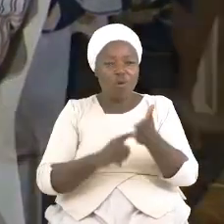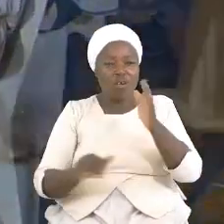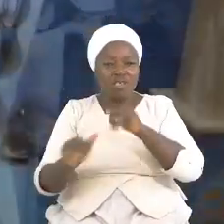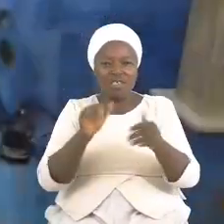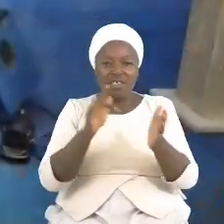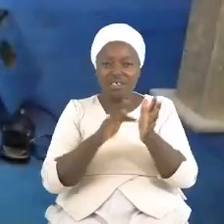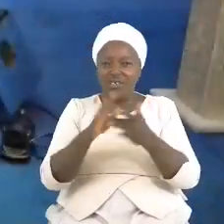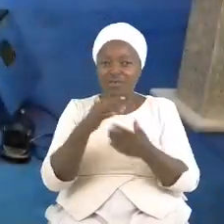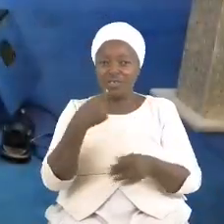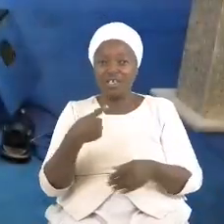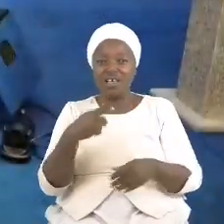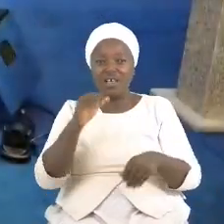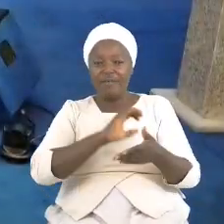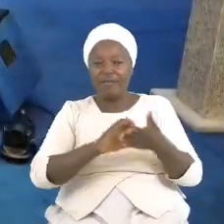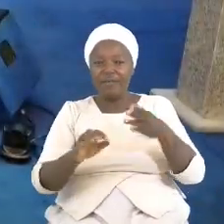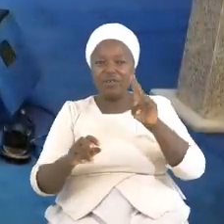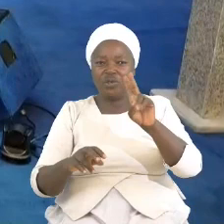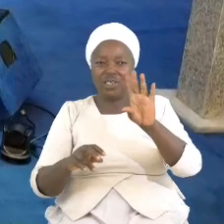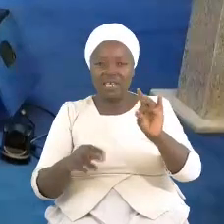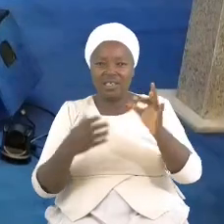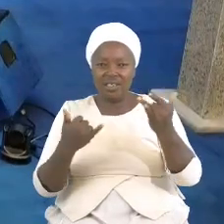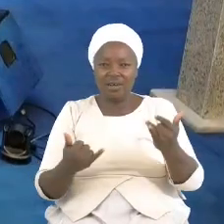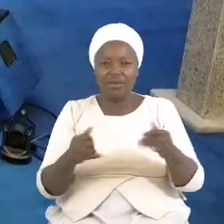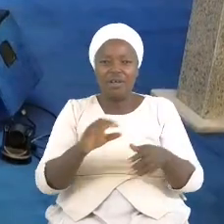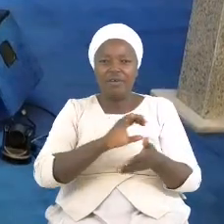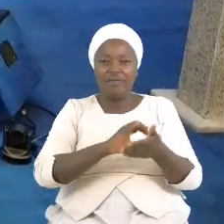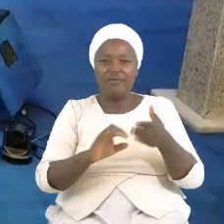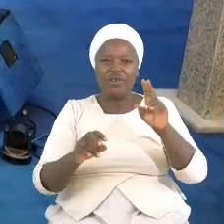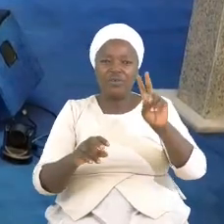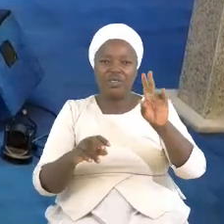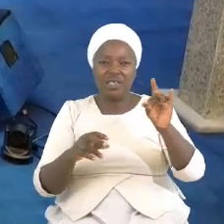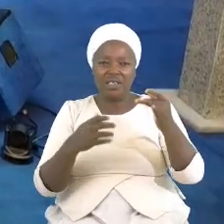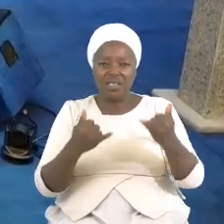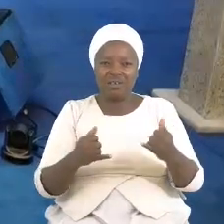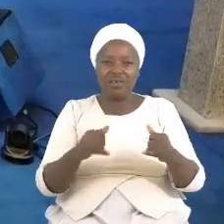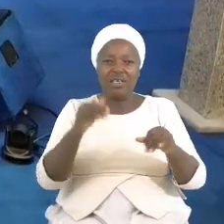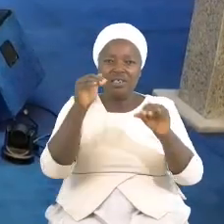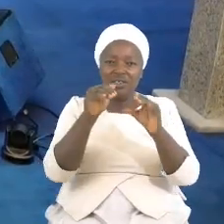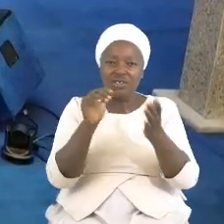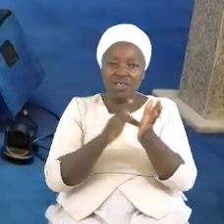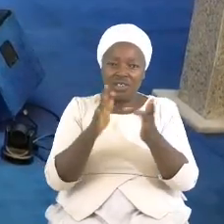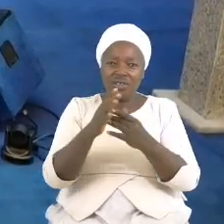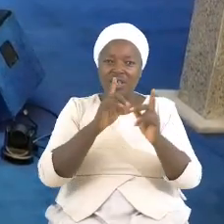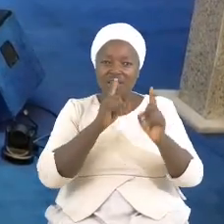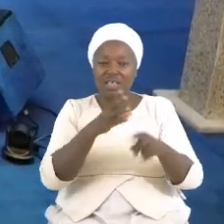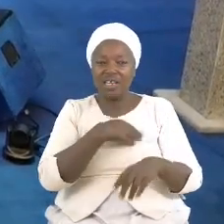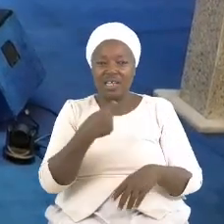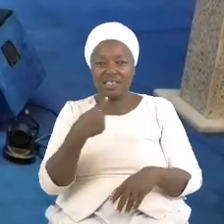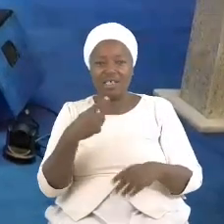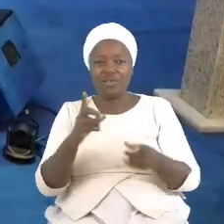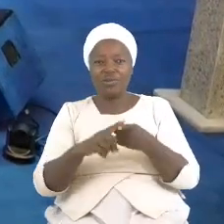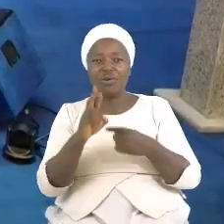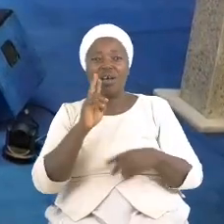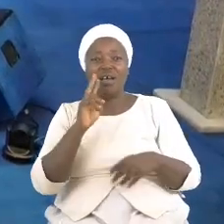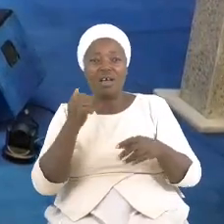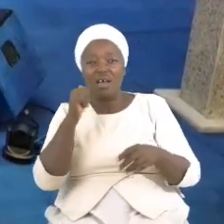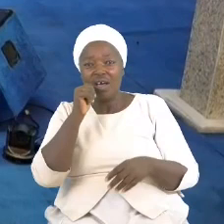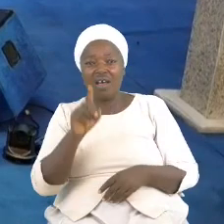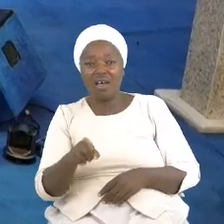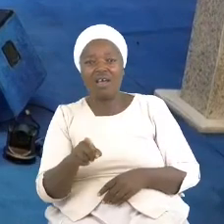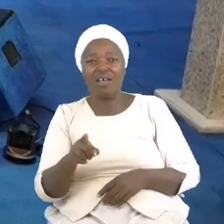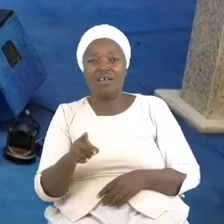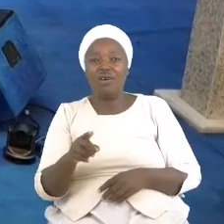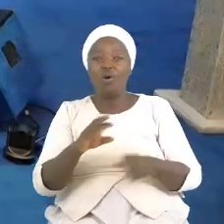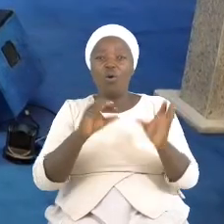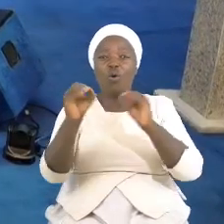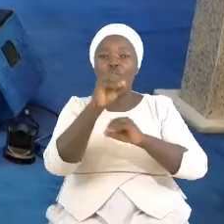verse 28 now. In verse 28, Jesus answered and said unto her, O woman,